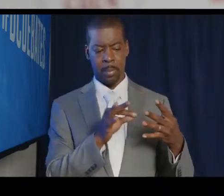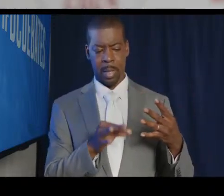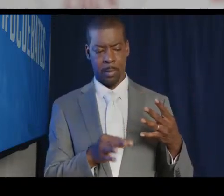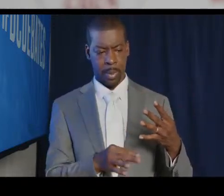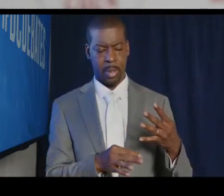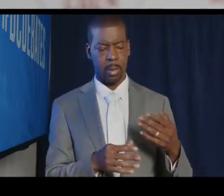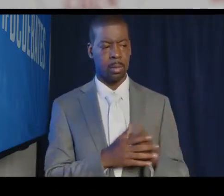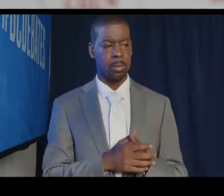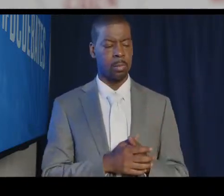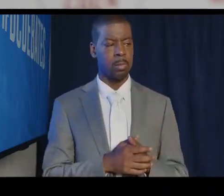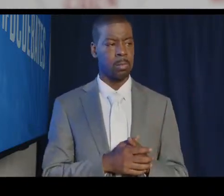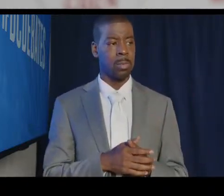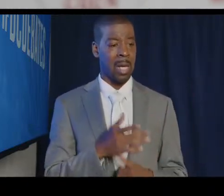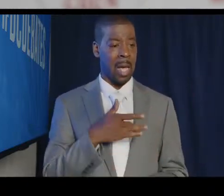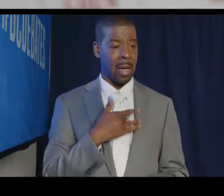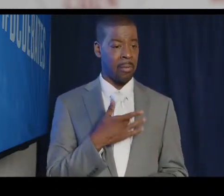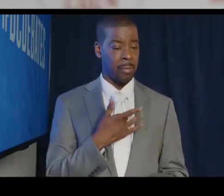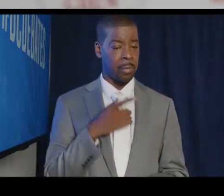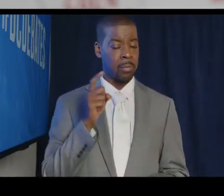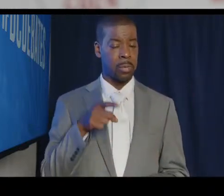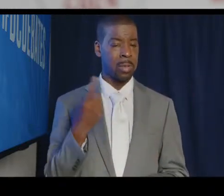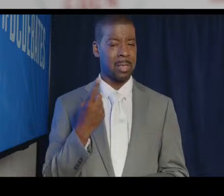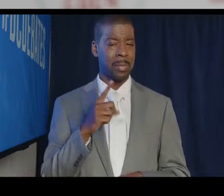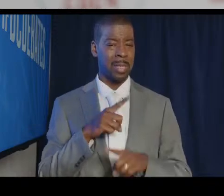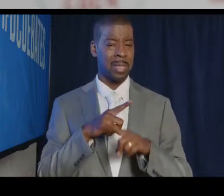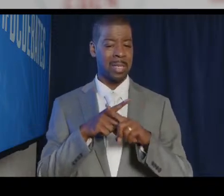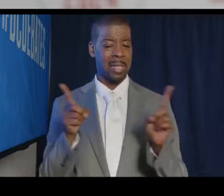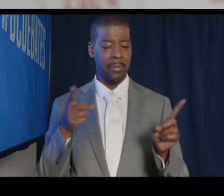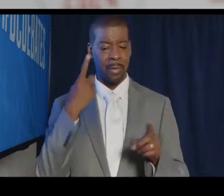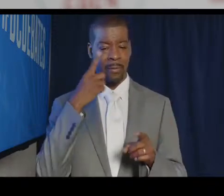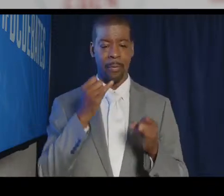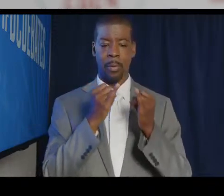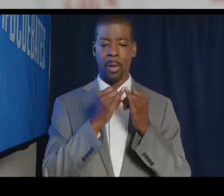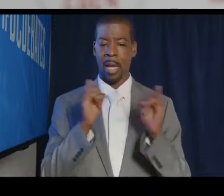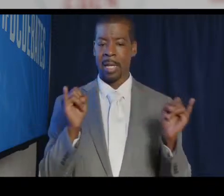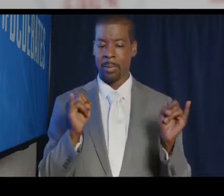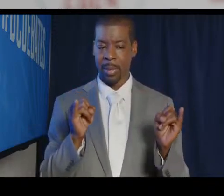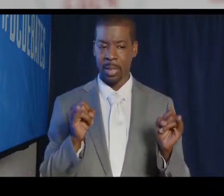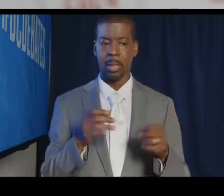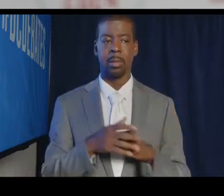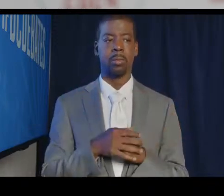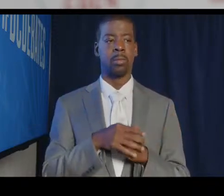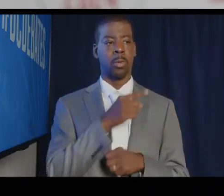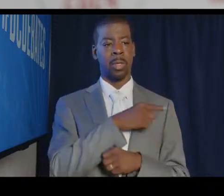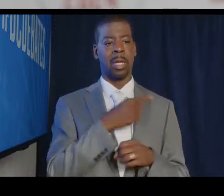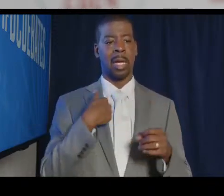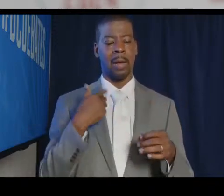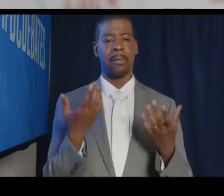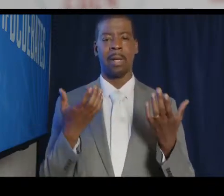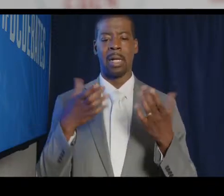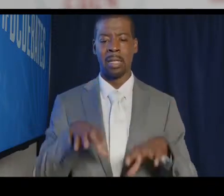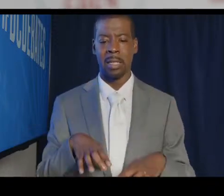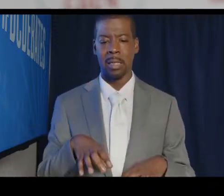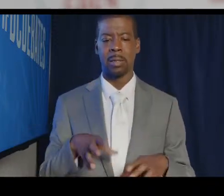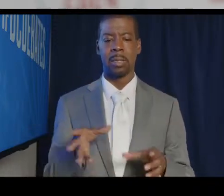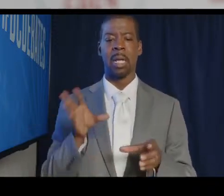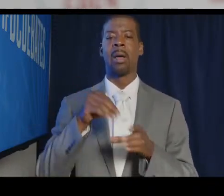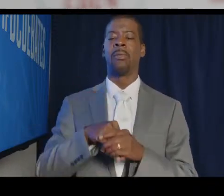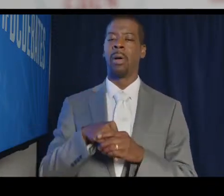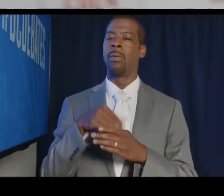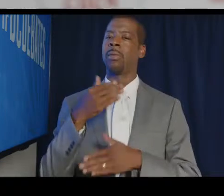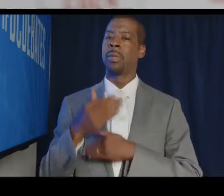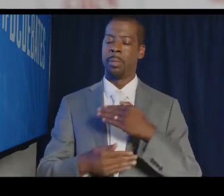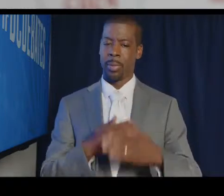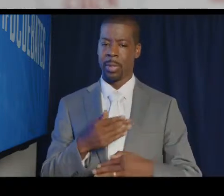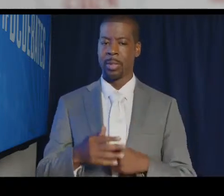process is. Now, I do think that we should do something different with independents so that there's an opportunity for them in the primary to be engaged in that process and be involved in